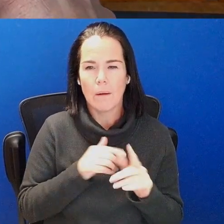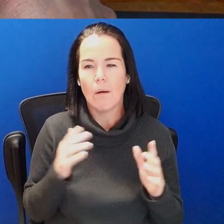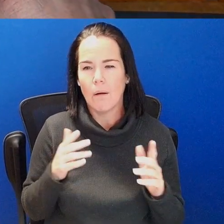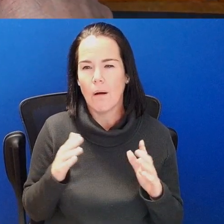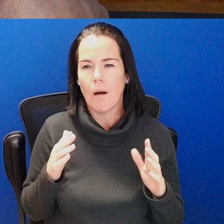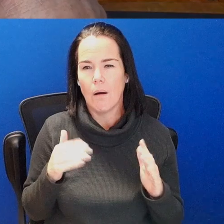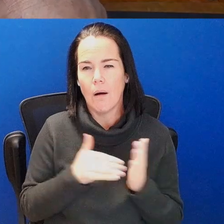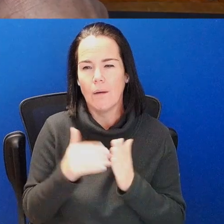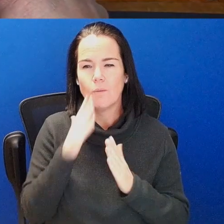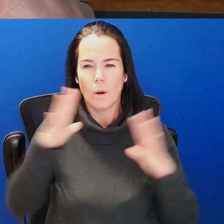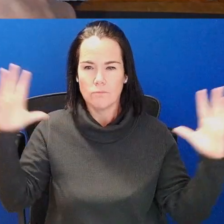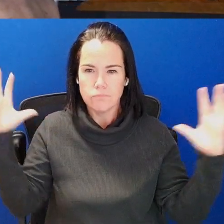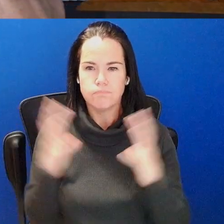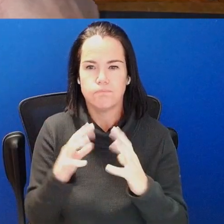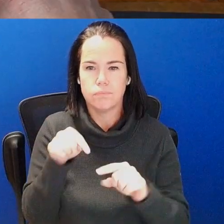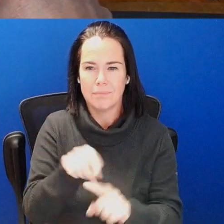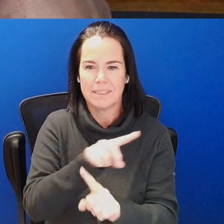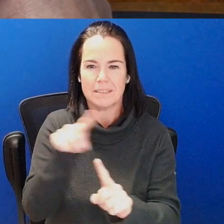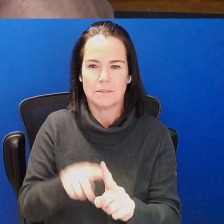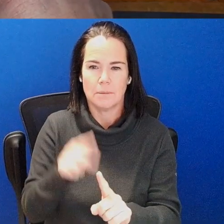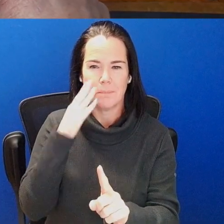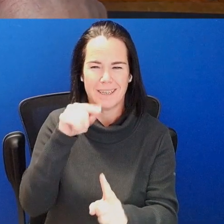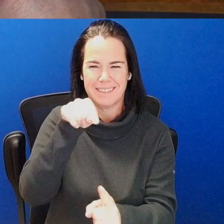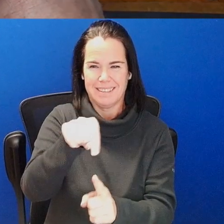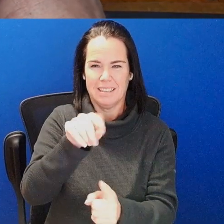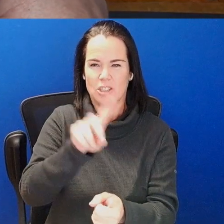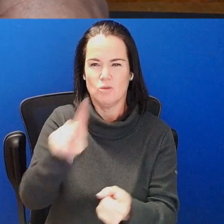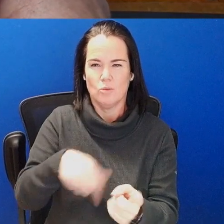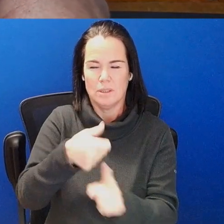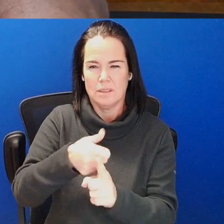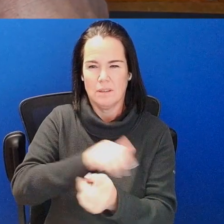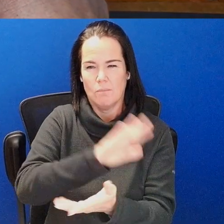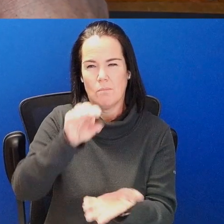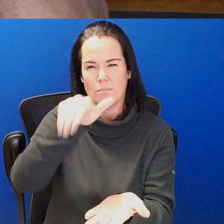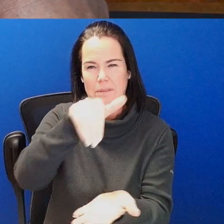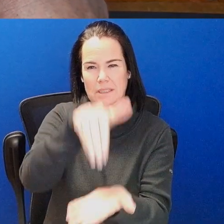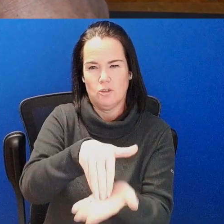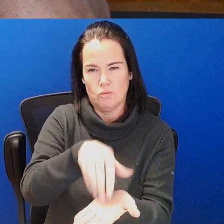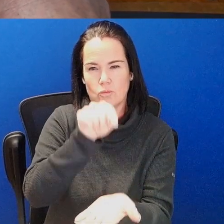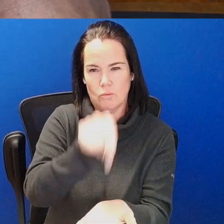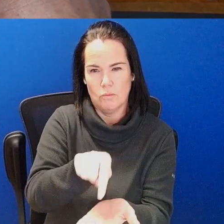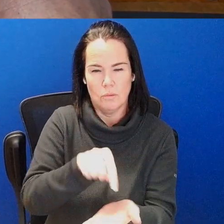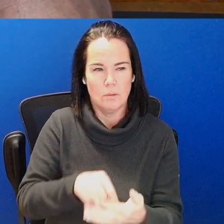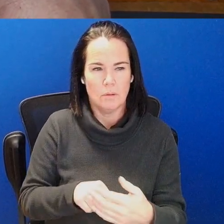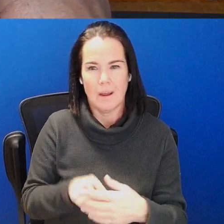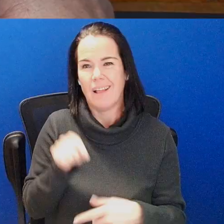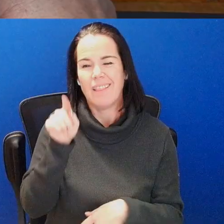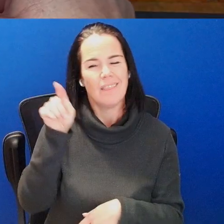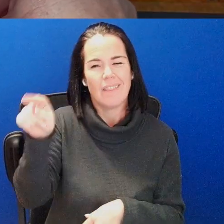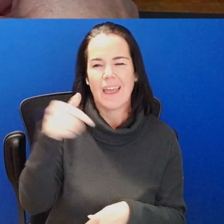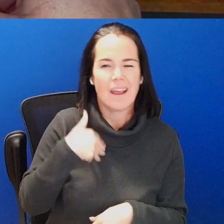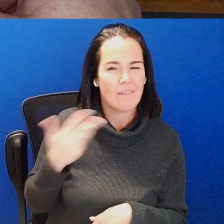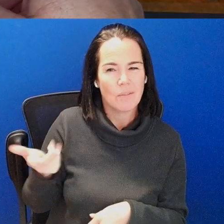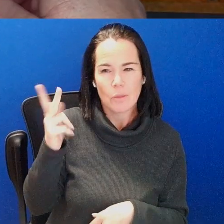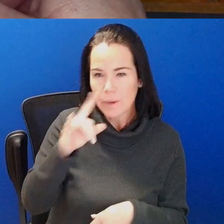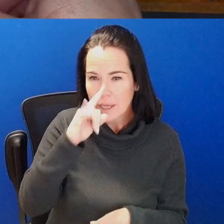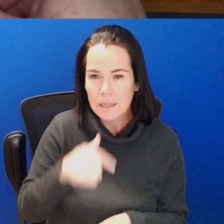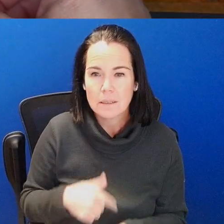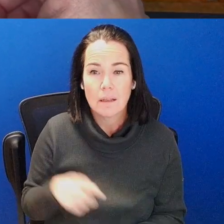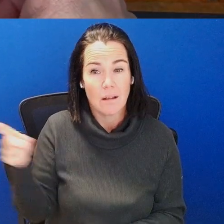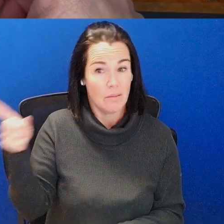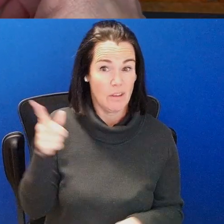we often converge in Detroit because it's more centrally located. And they have 3 kids,